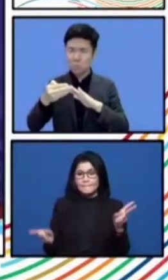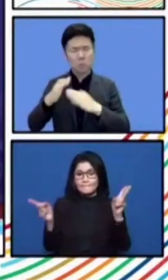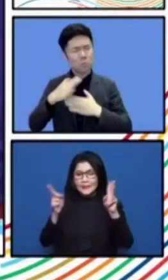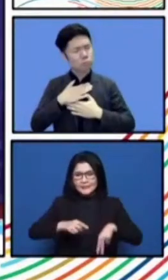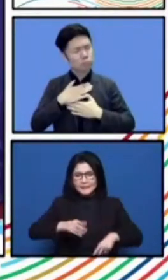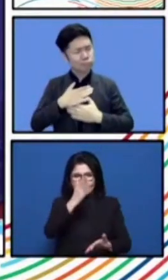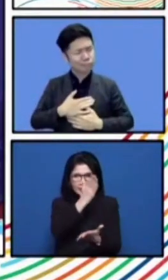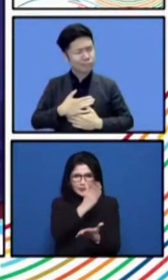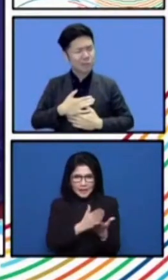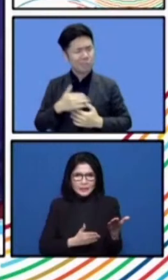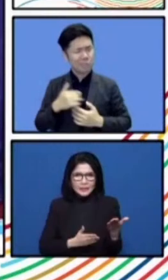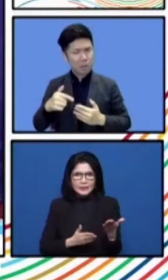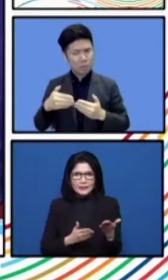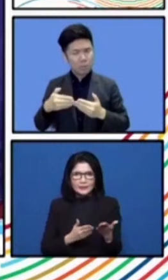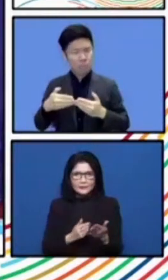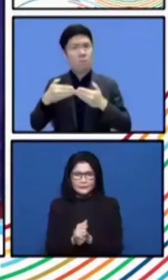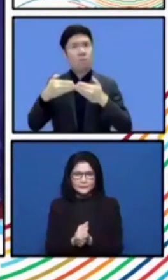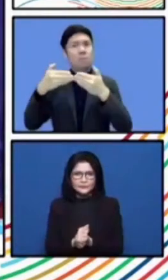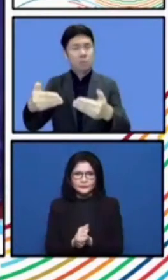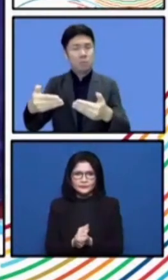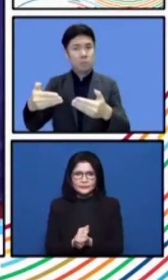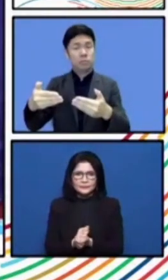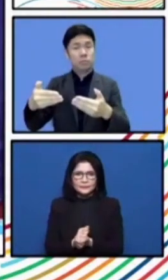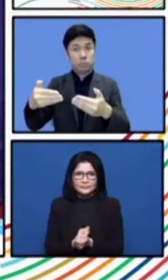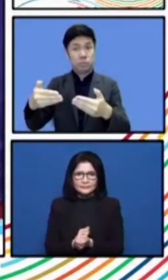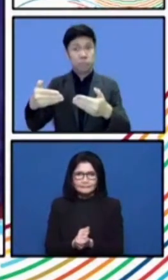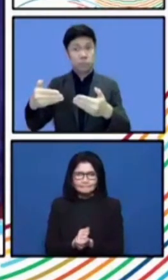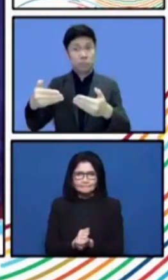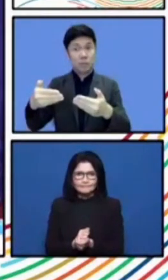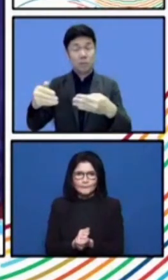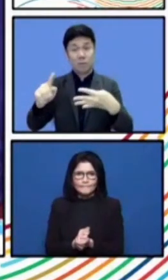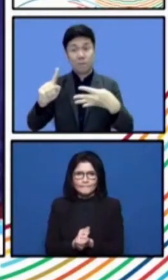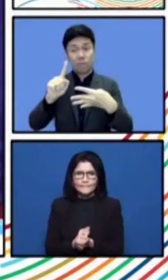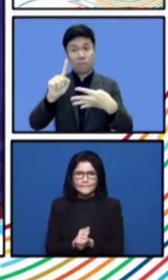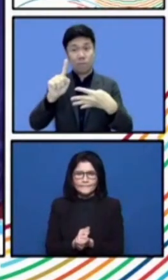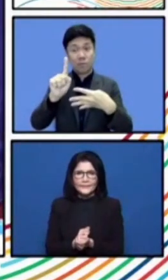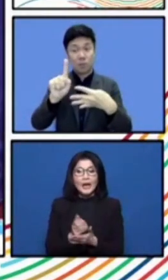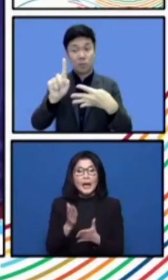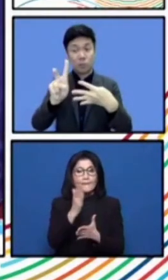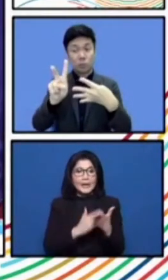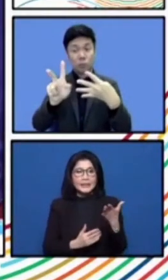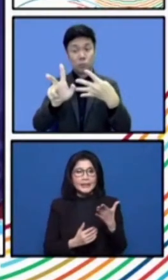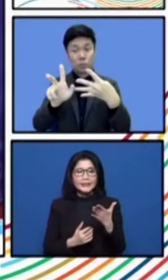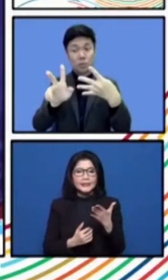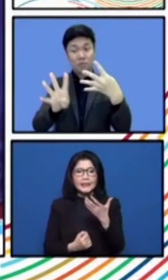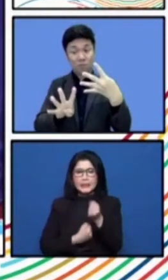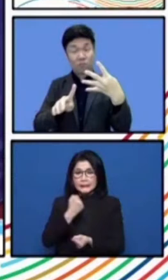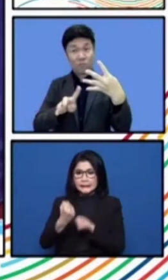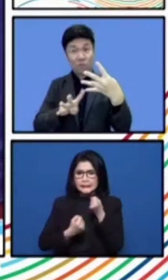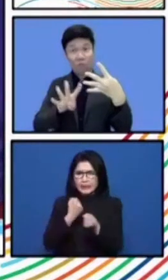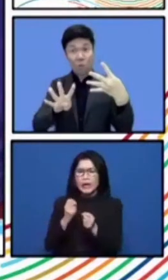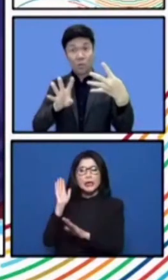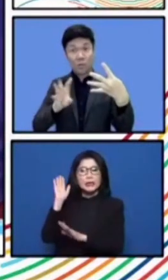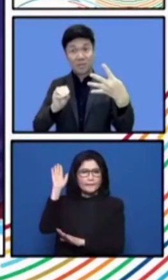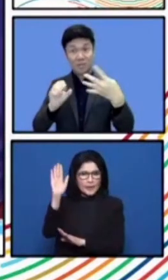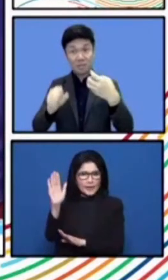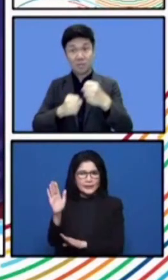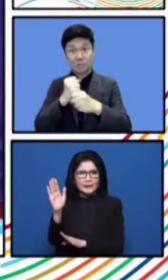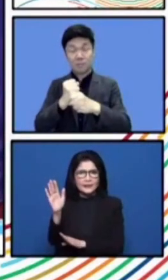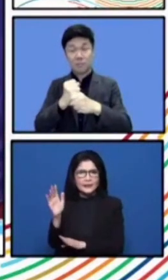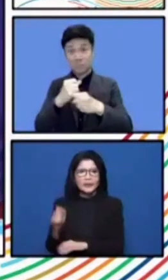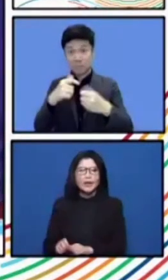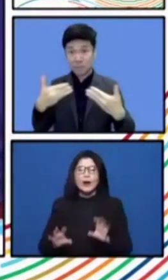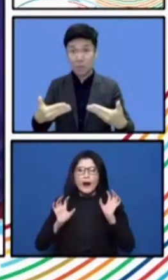decade forward into the into the fourth 40th year and I think we have many stakeholders involved in this process